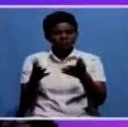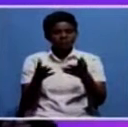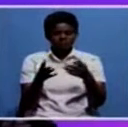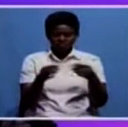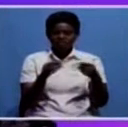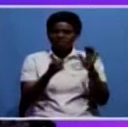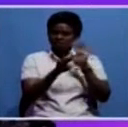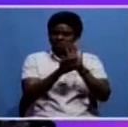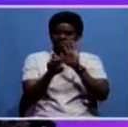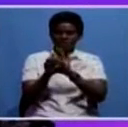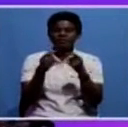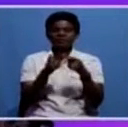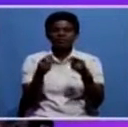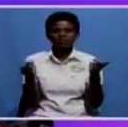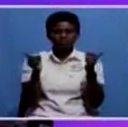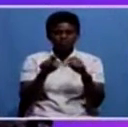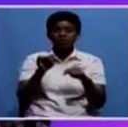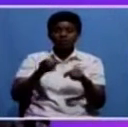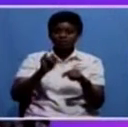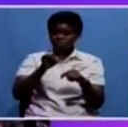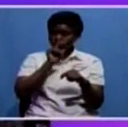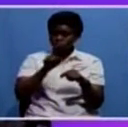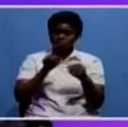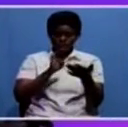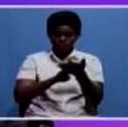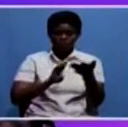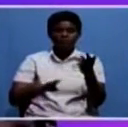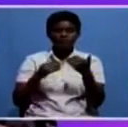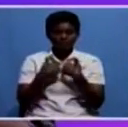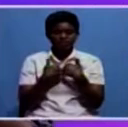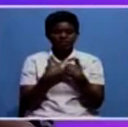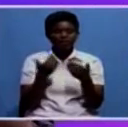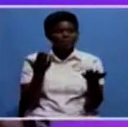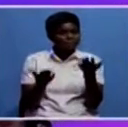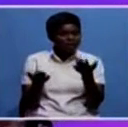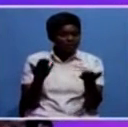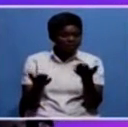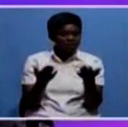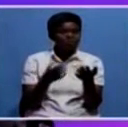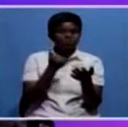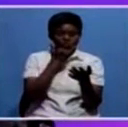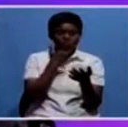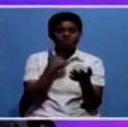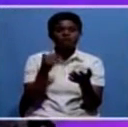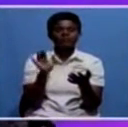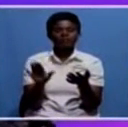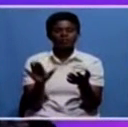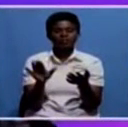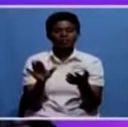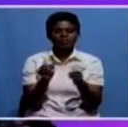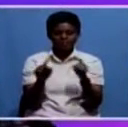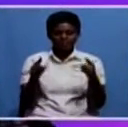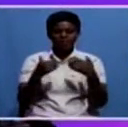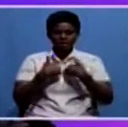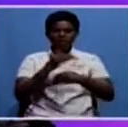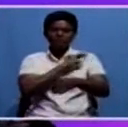certain instances when there is belief that these inflows may be illicit. Now, they have a mandate